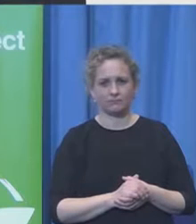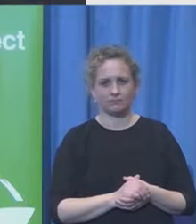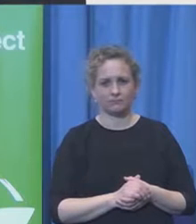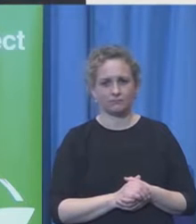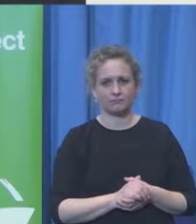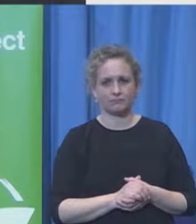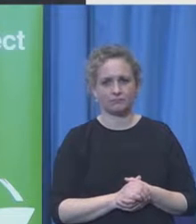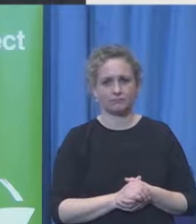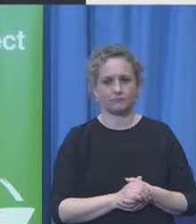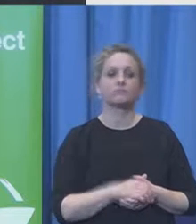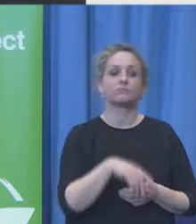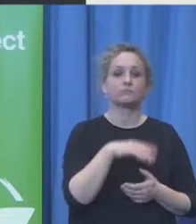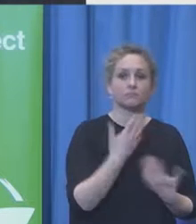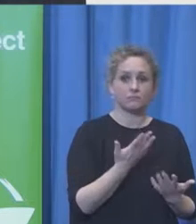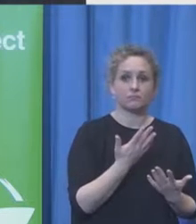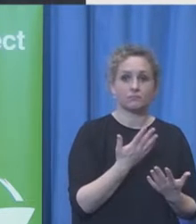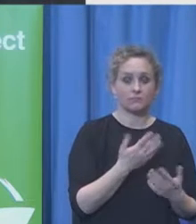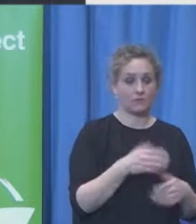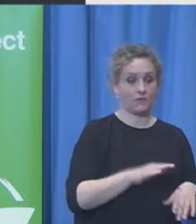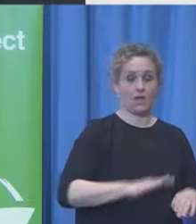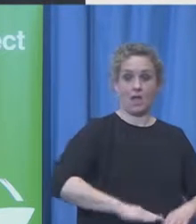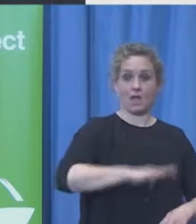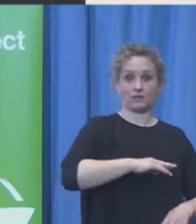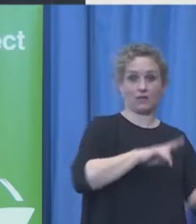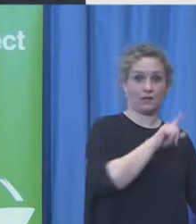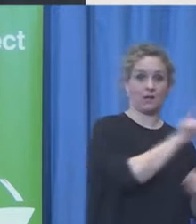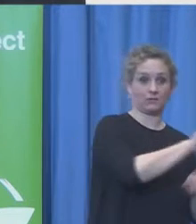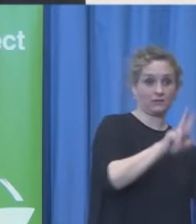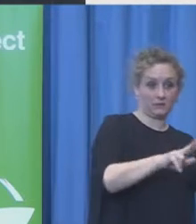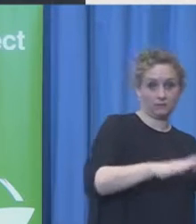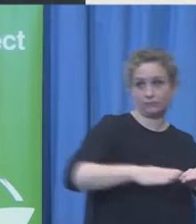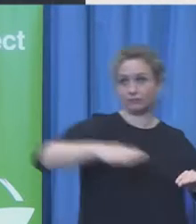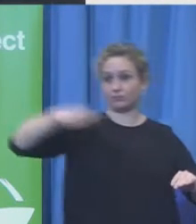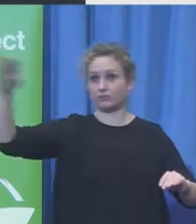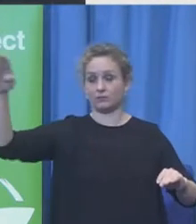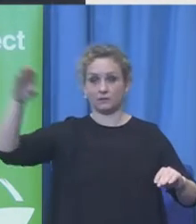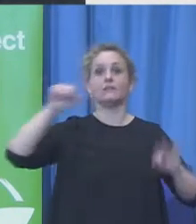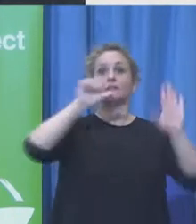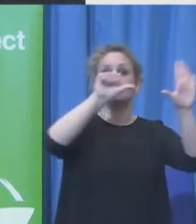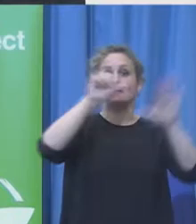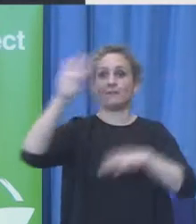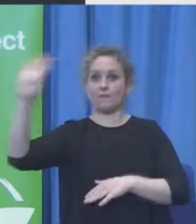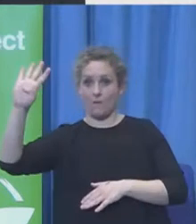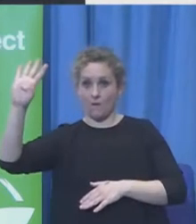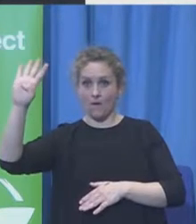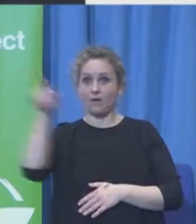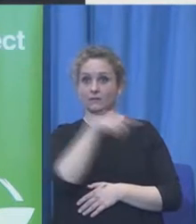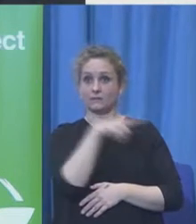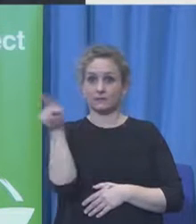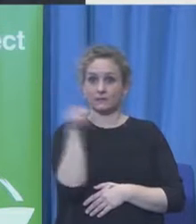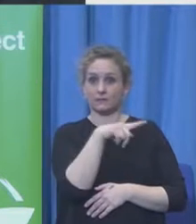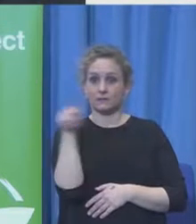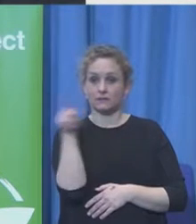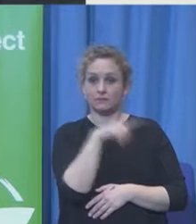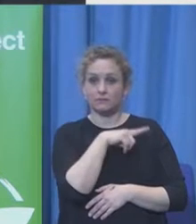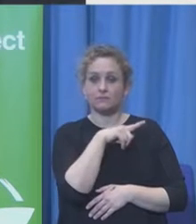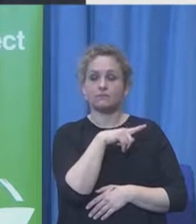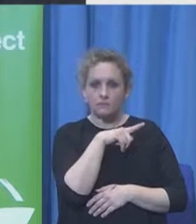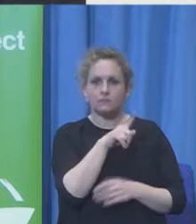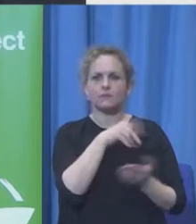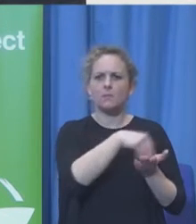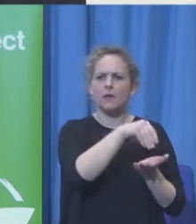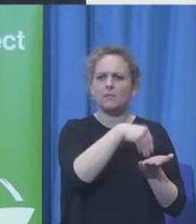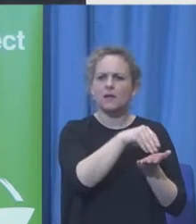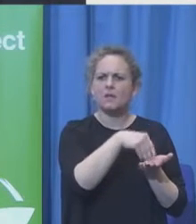them are unemployed, whereas in a lot of other European countries, it's 30 to